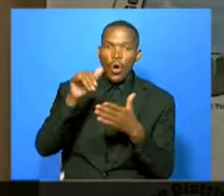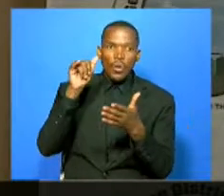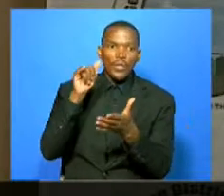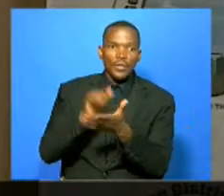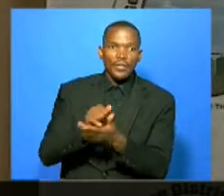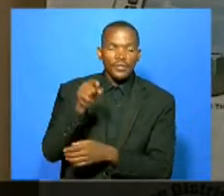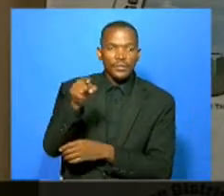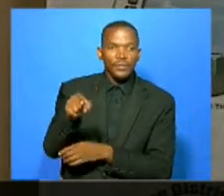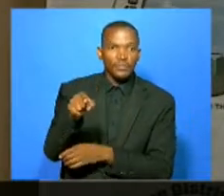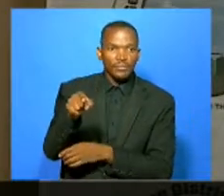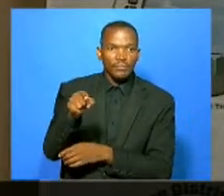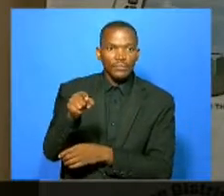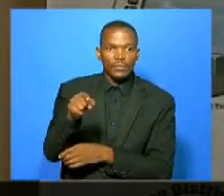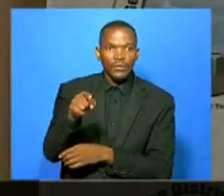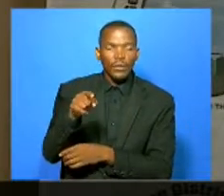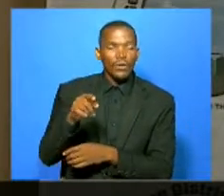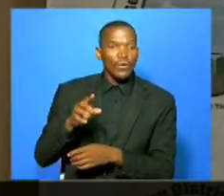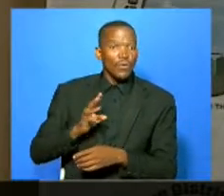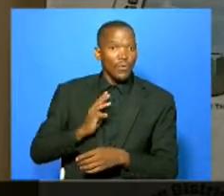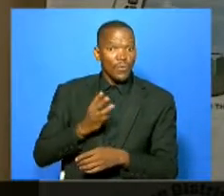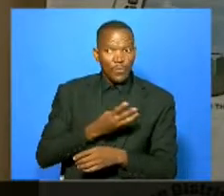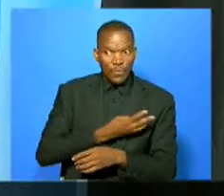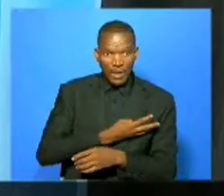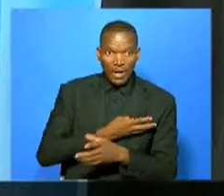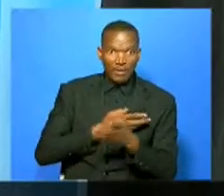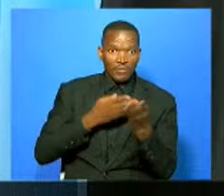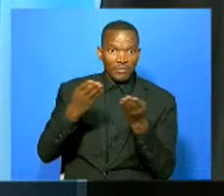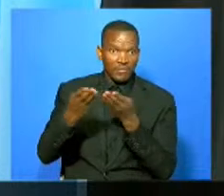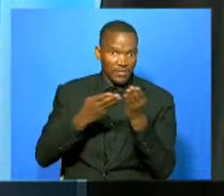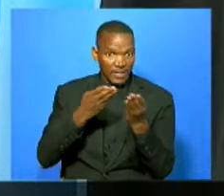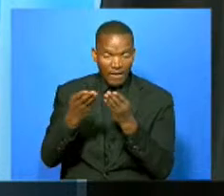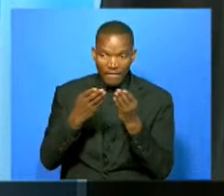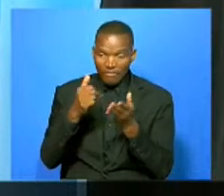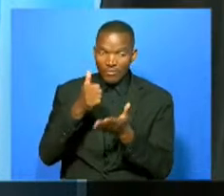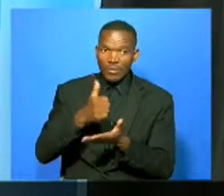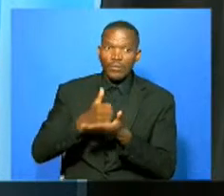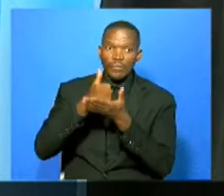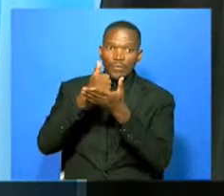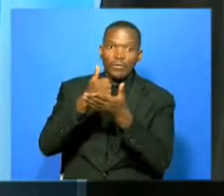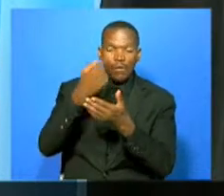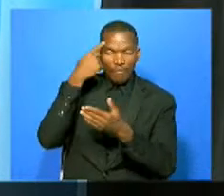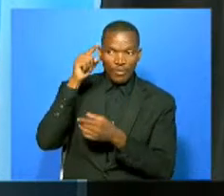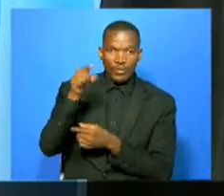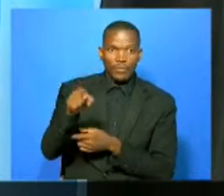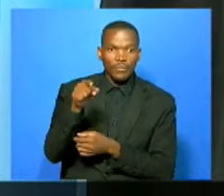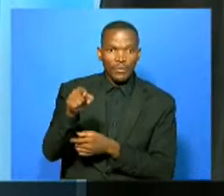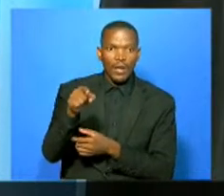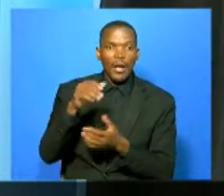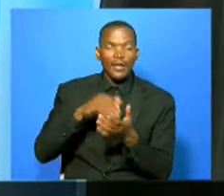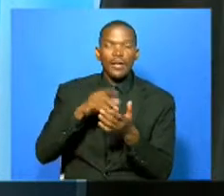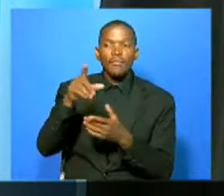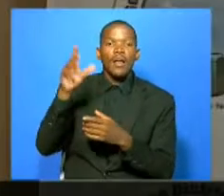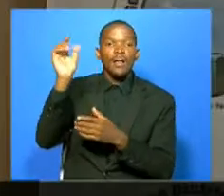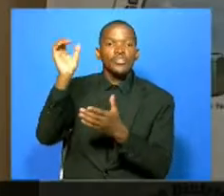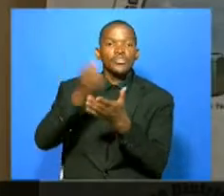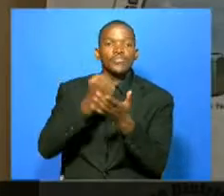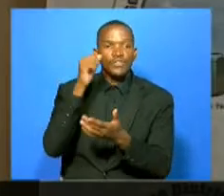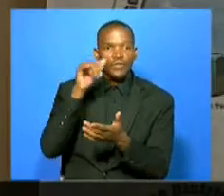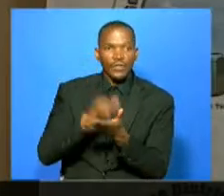bone ba re direlang ditiro tsotlhe re ba di direla a ba a di bona